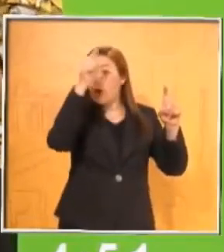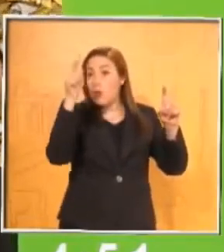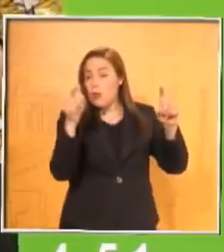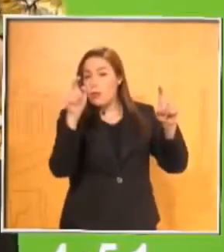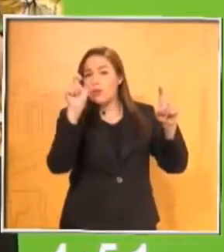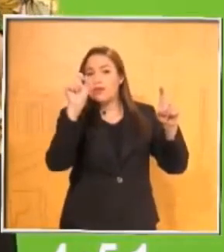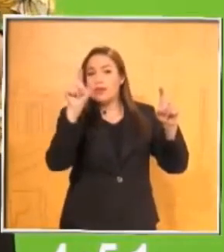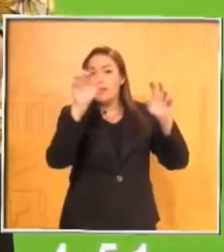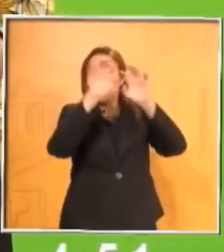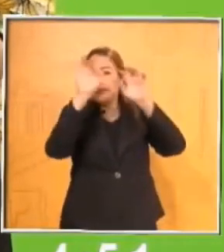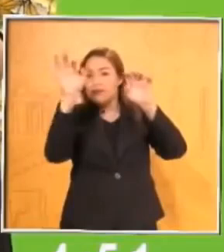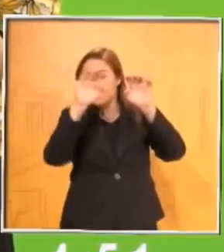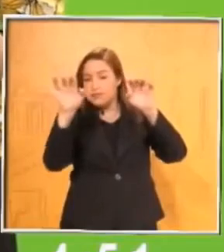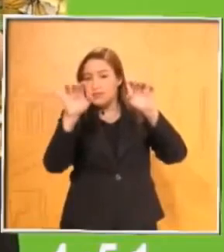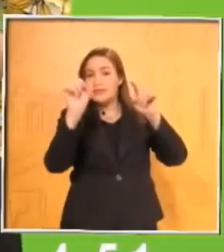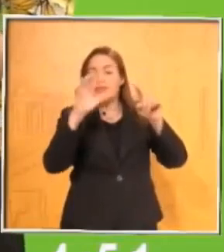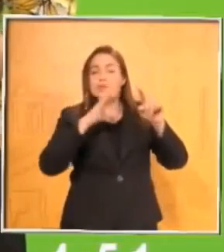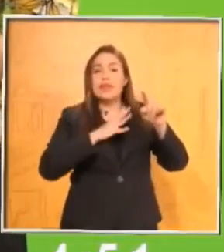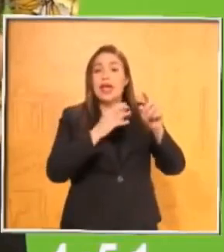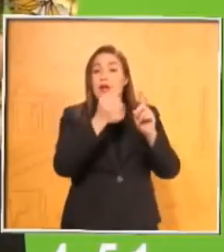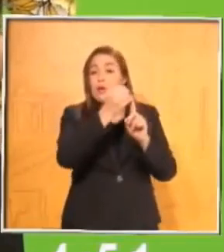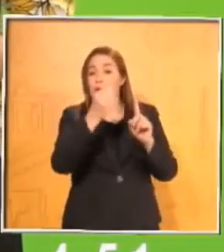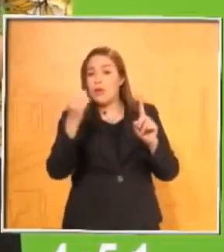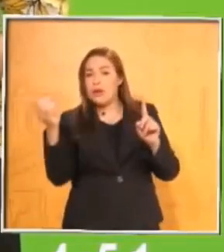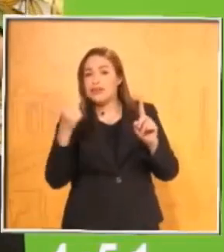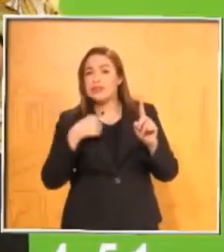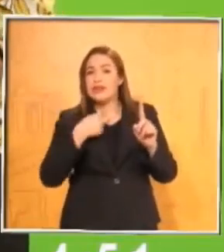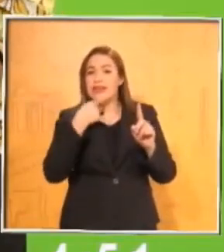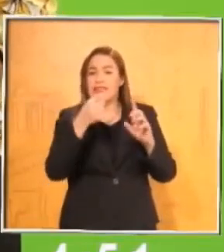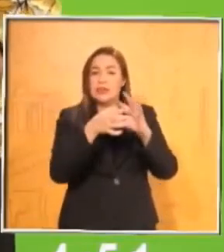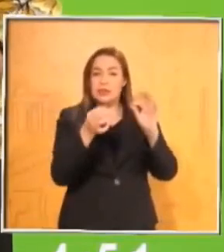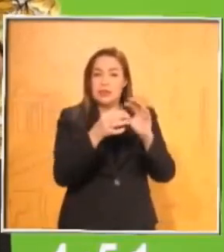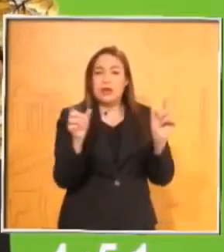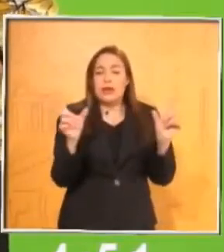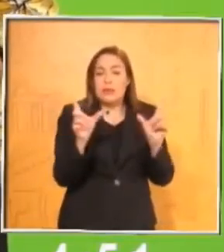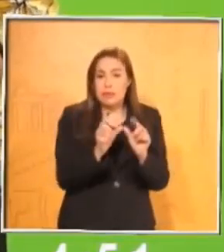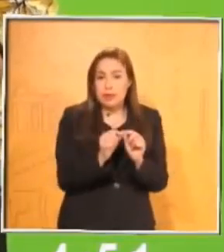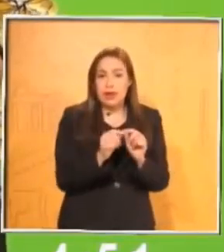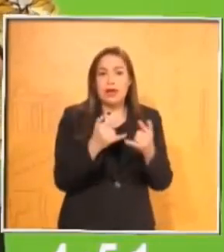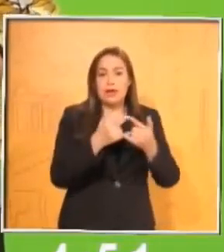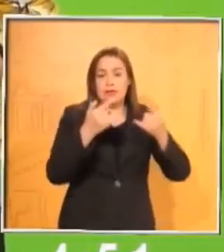in the center of the comic strip, okay? It is not